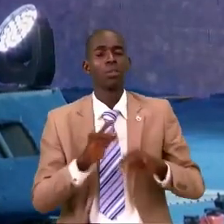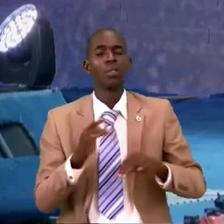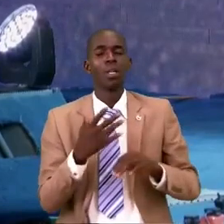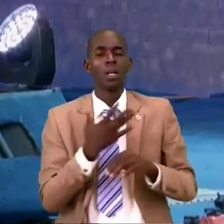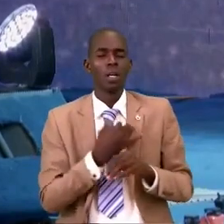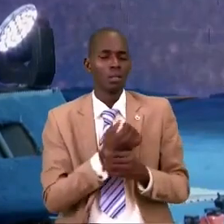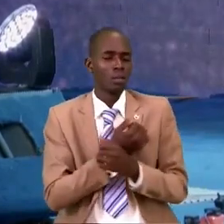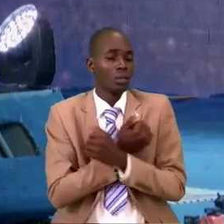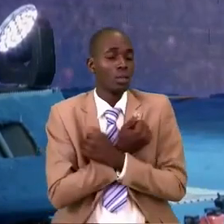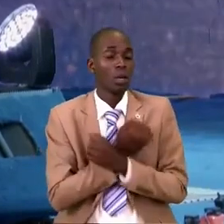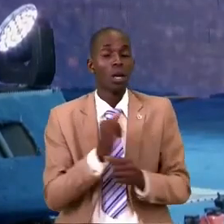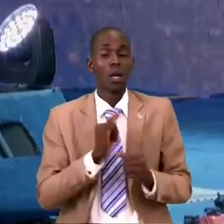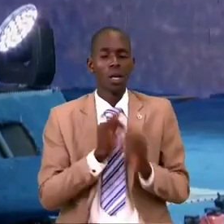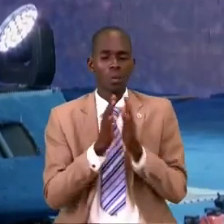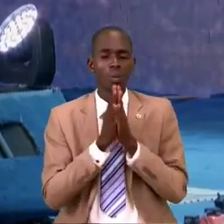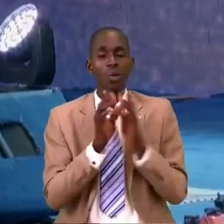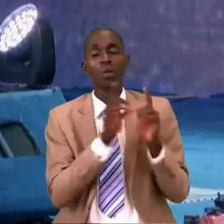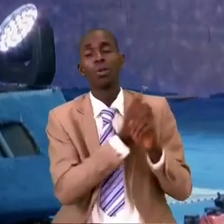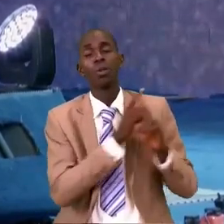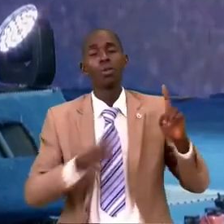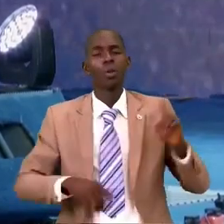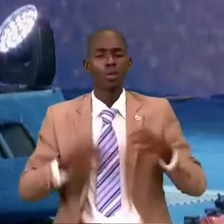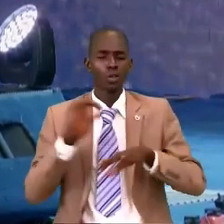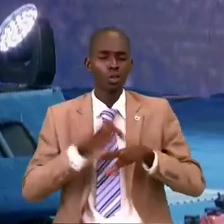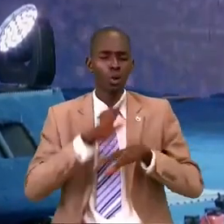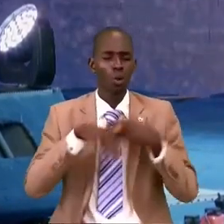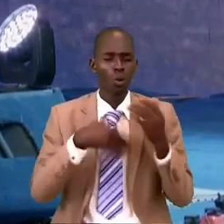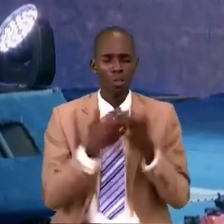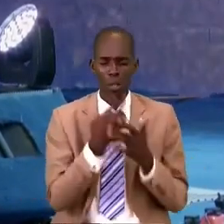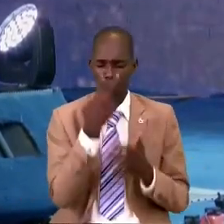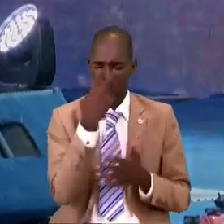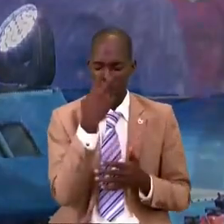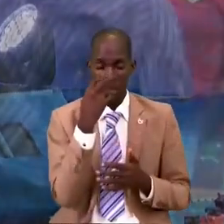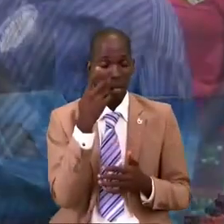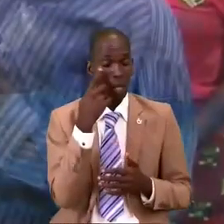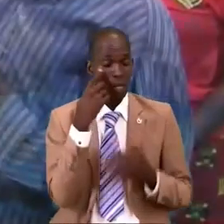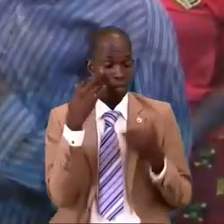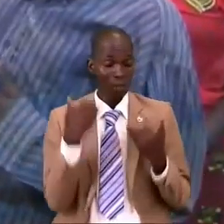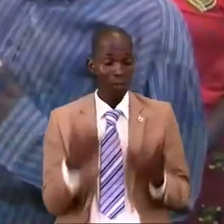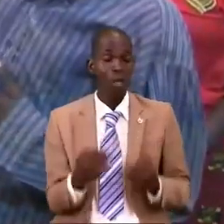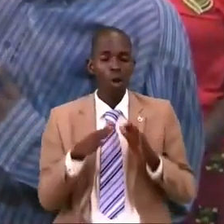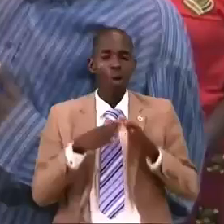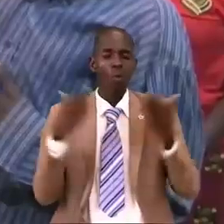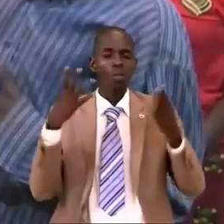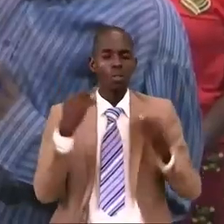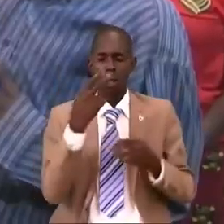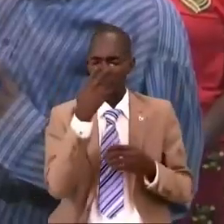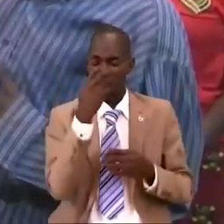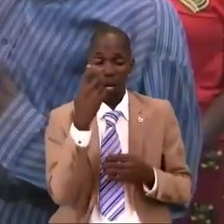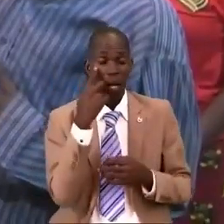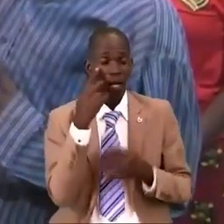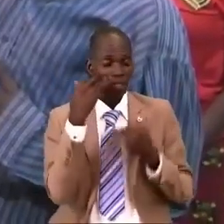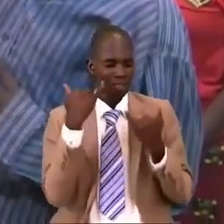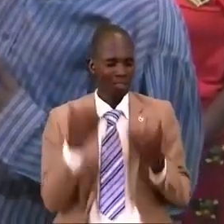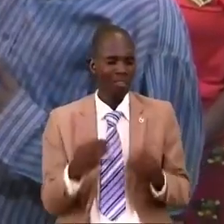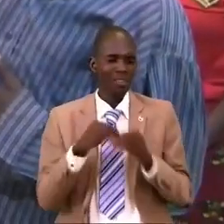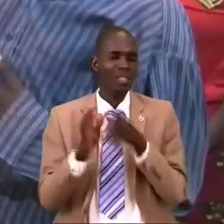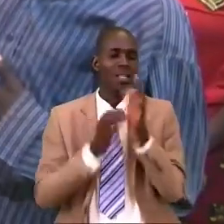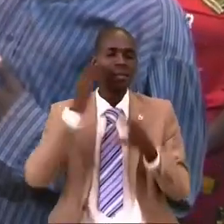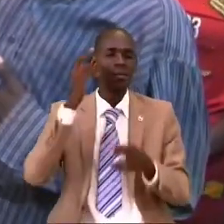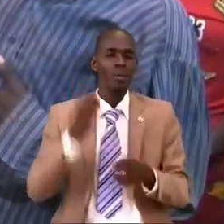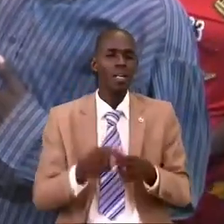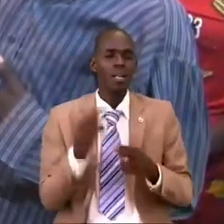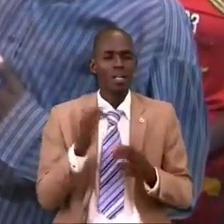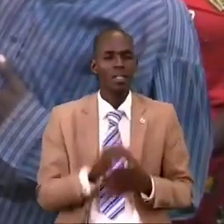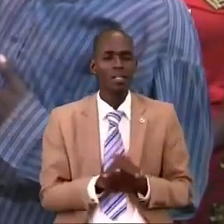in Jesus' name. Those who are deaf and dumb, you are the God of power. Lord, I